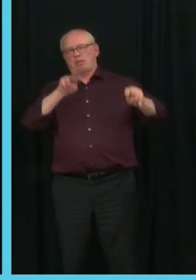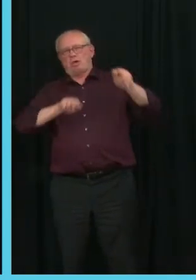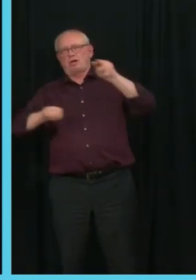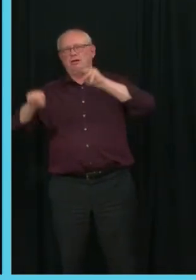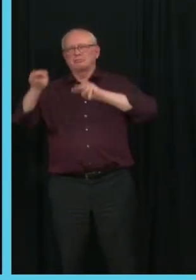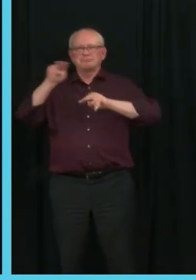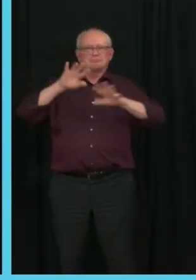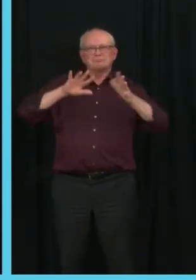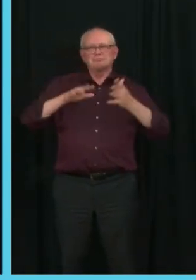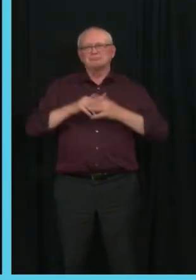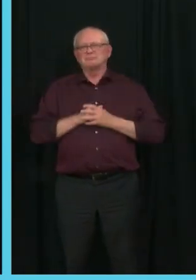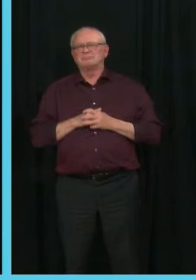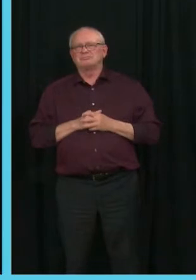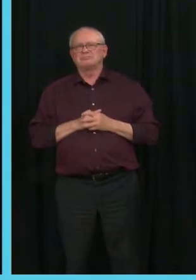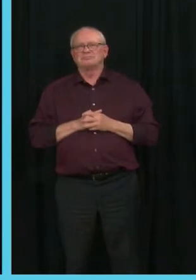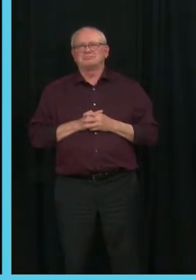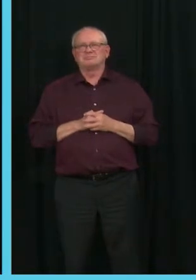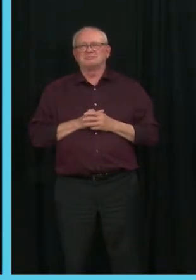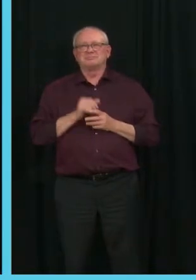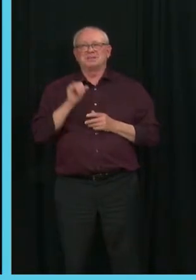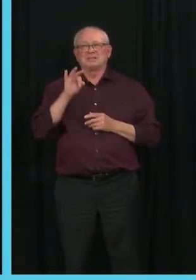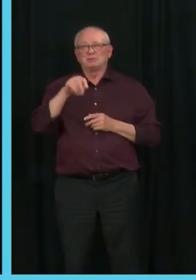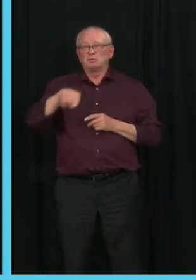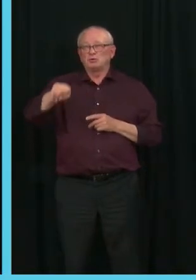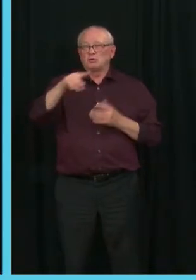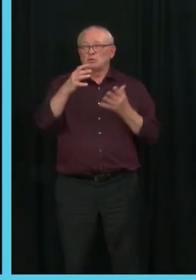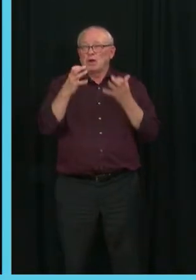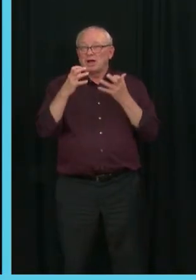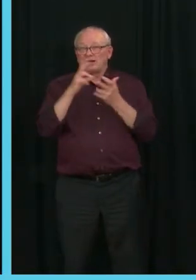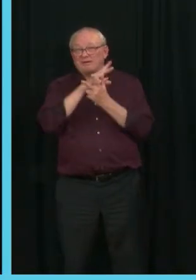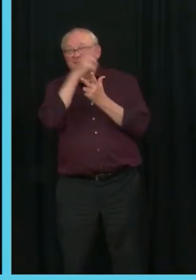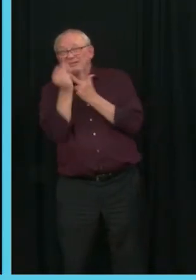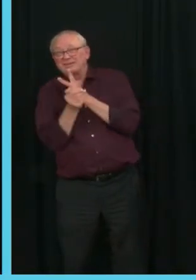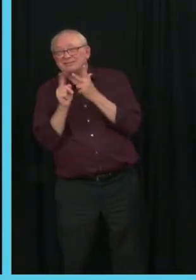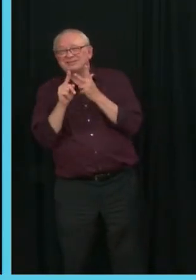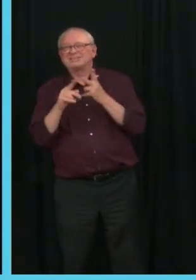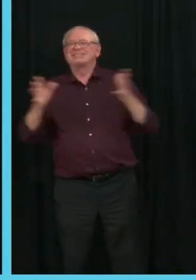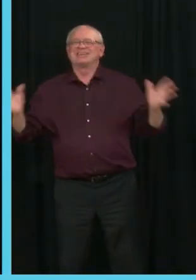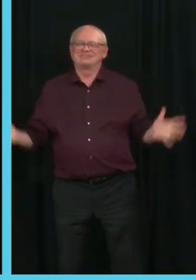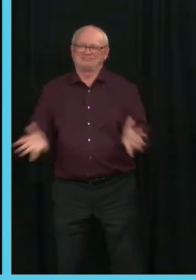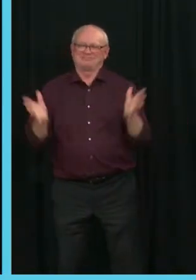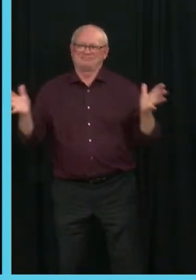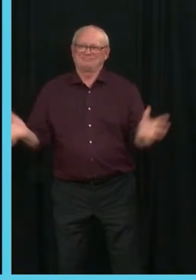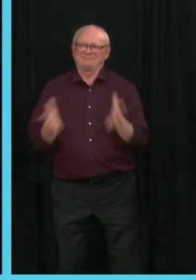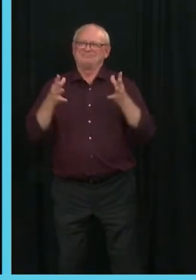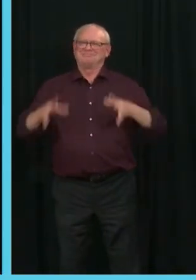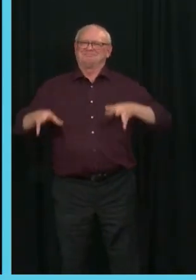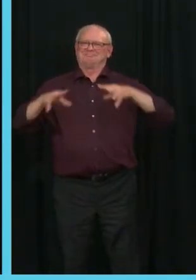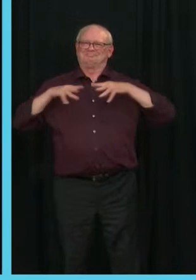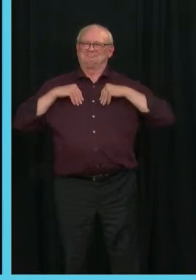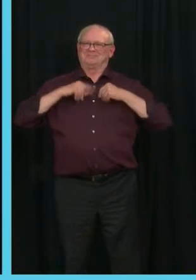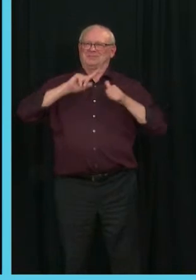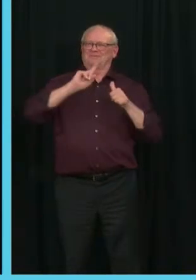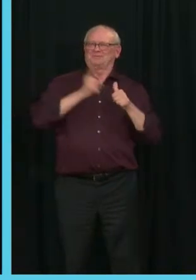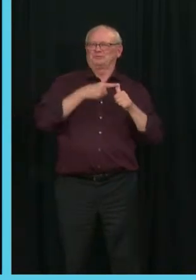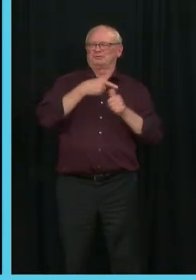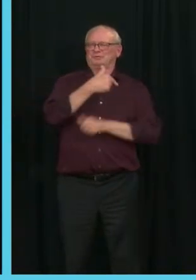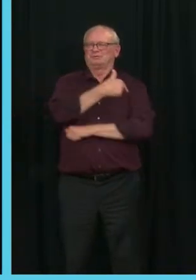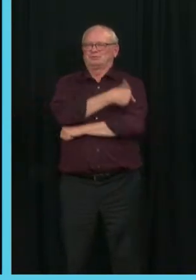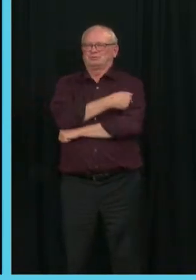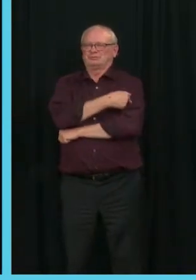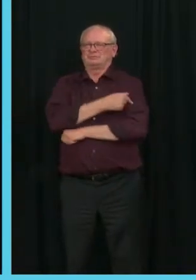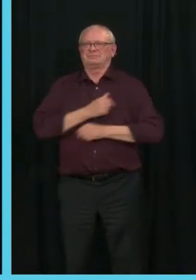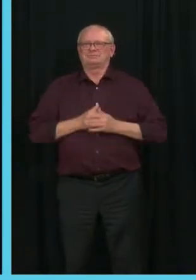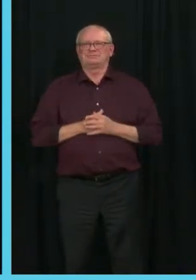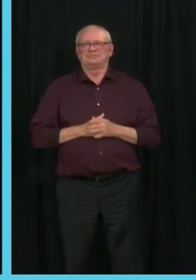But if Albertans are keen to move forward, having that first dose target achieved would be the quickest way to be able to move